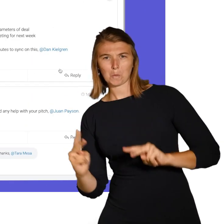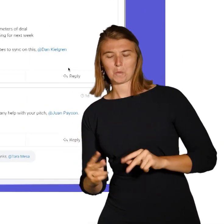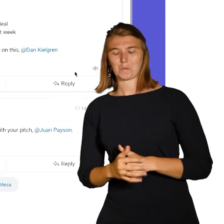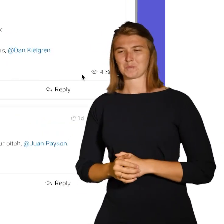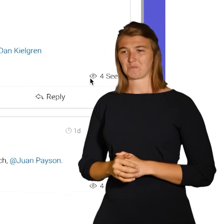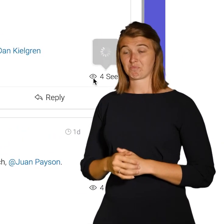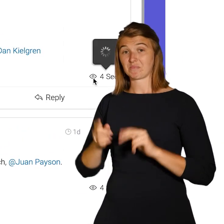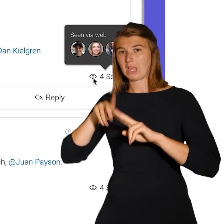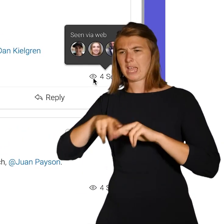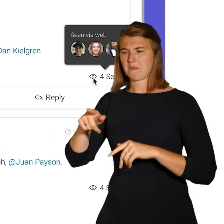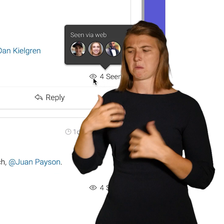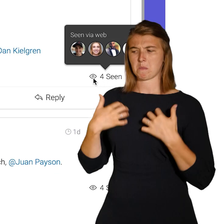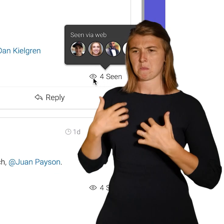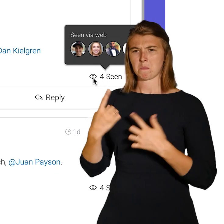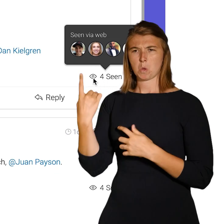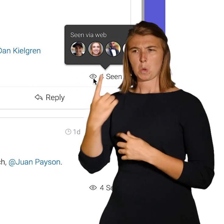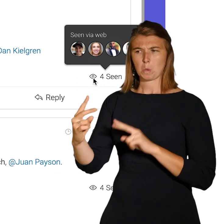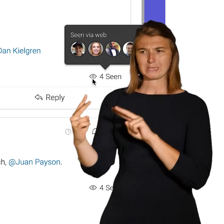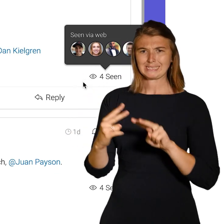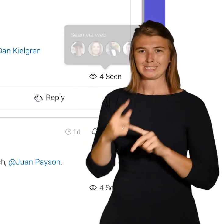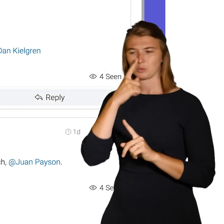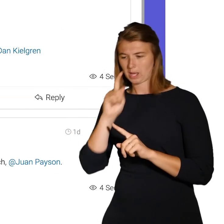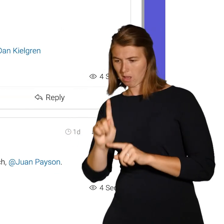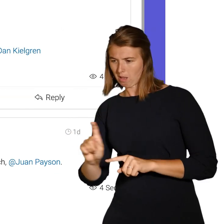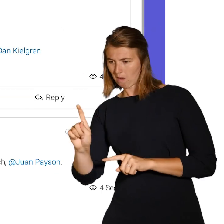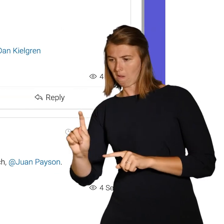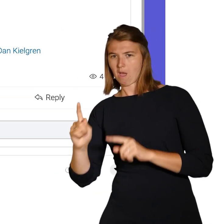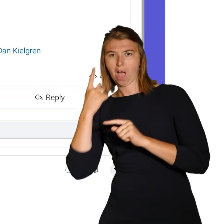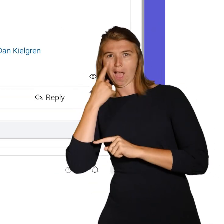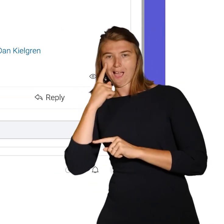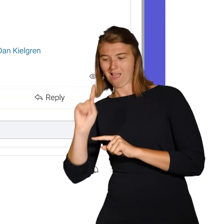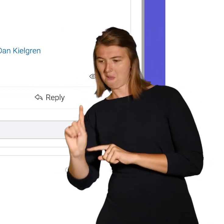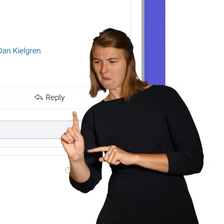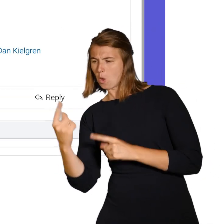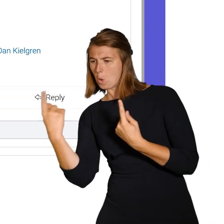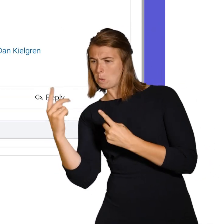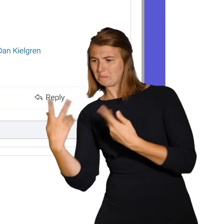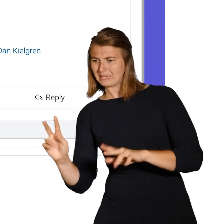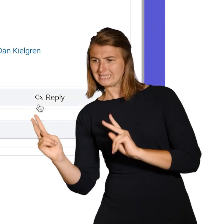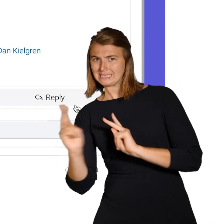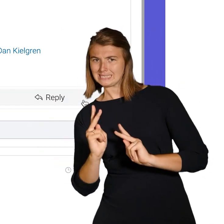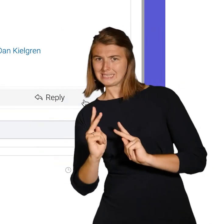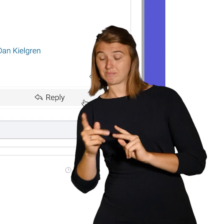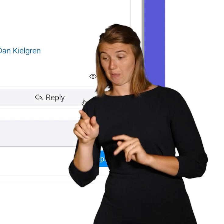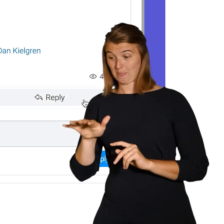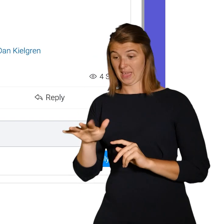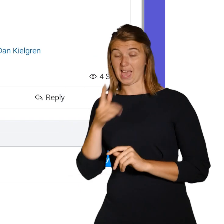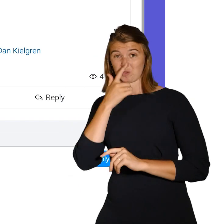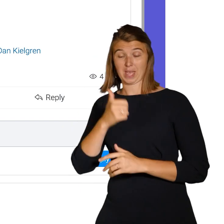by hovering over the eye icon. From there, you can like the update to acknowledge it, or reply by clicking